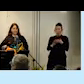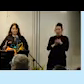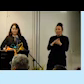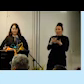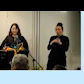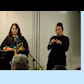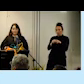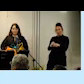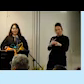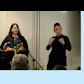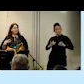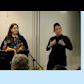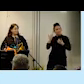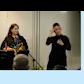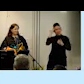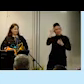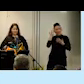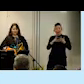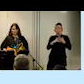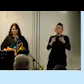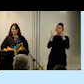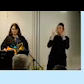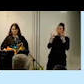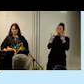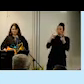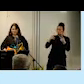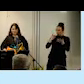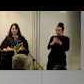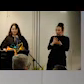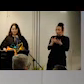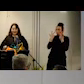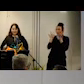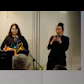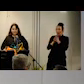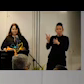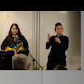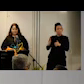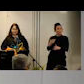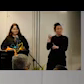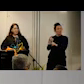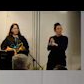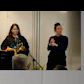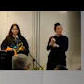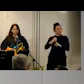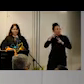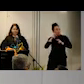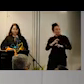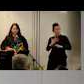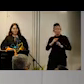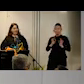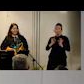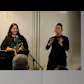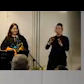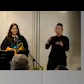how things are happening in the brain. But how can we visualize this in humans? So our research uses a special brain